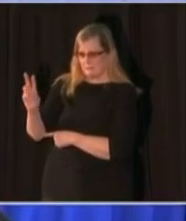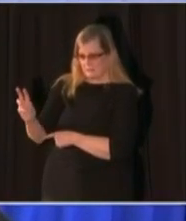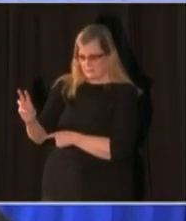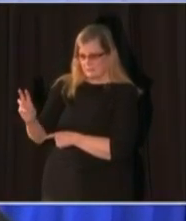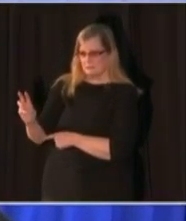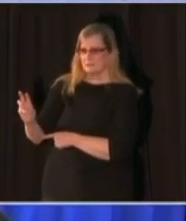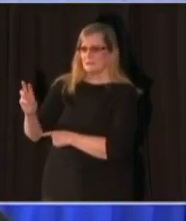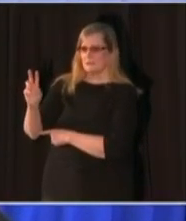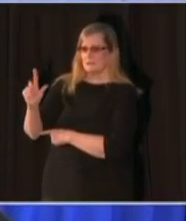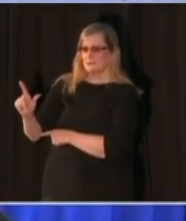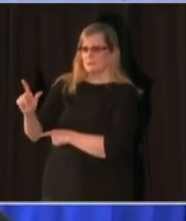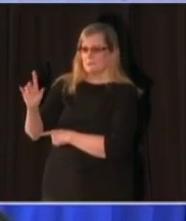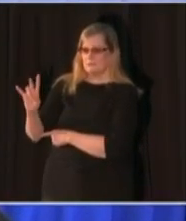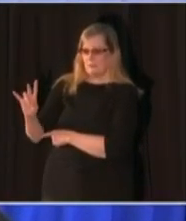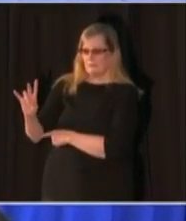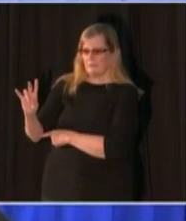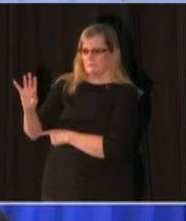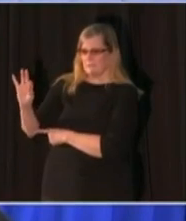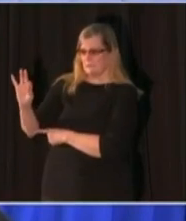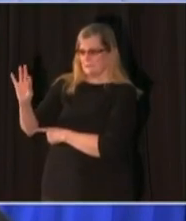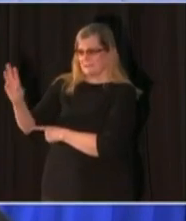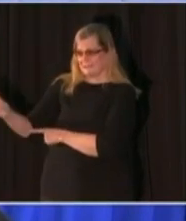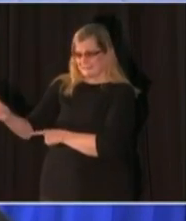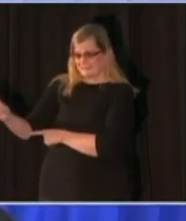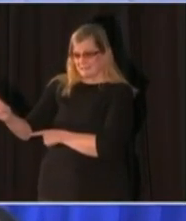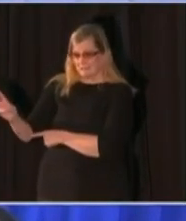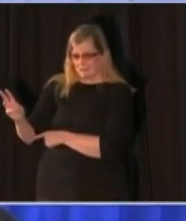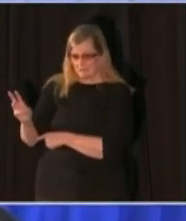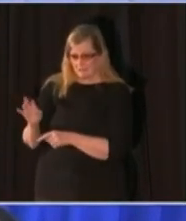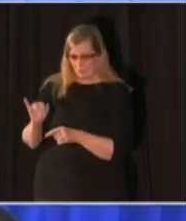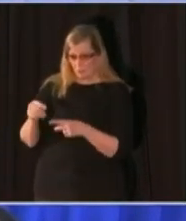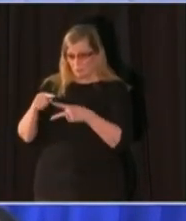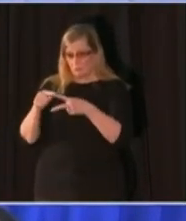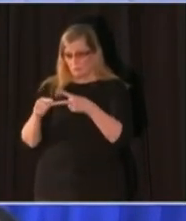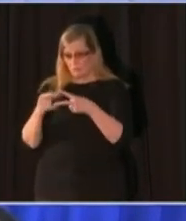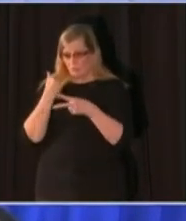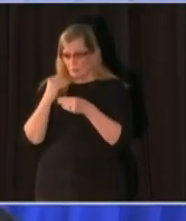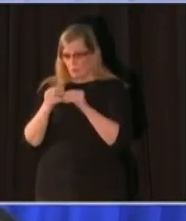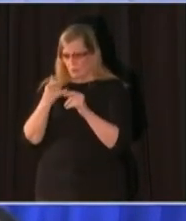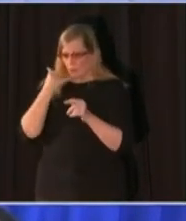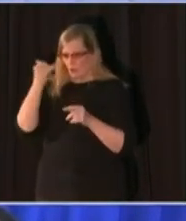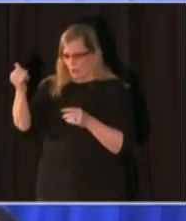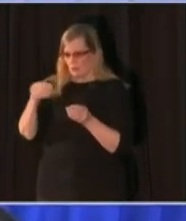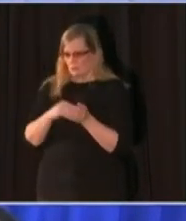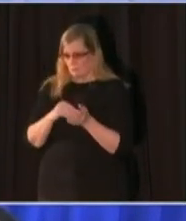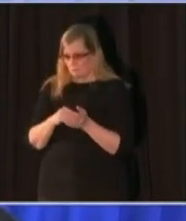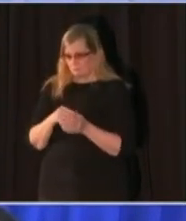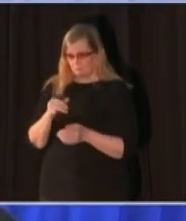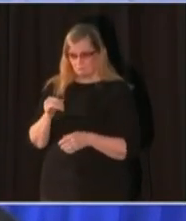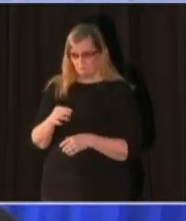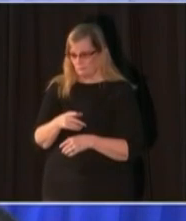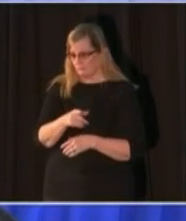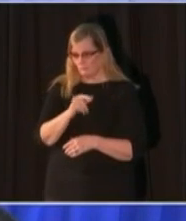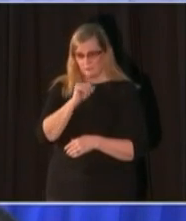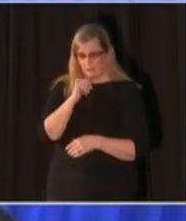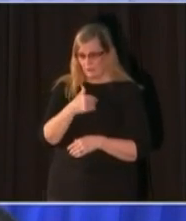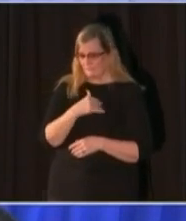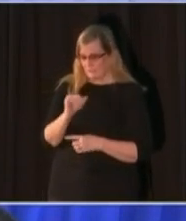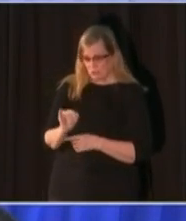844-796-2797. And I also wanted to remind you that if you're currently uninsured or recently lost